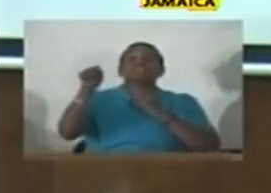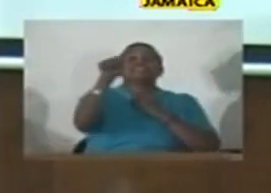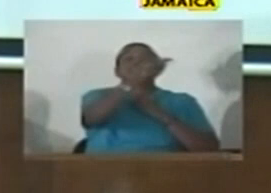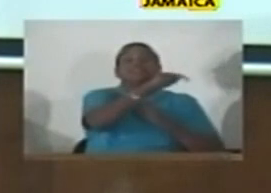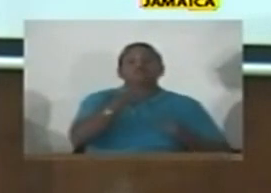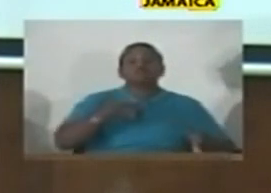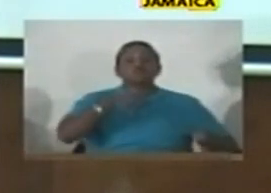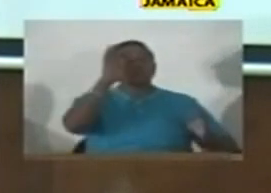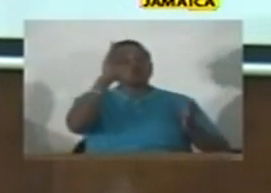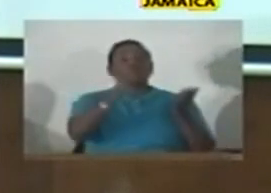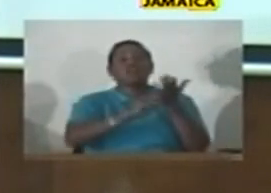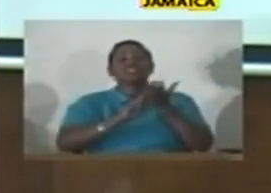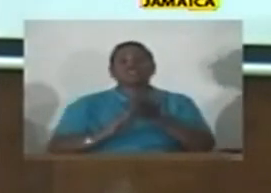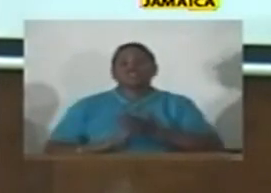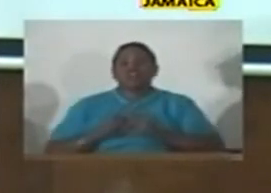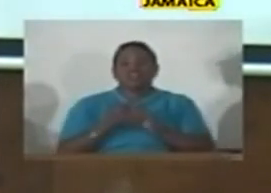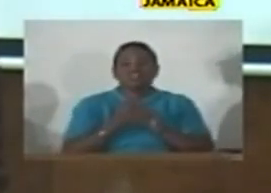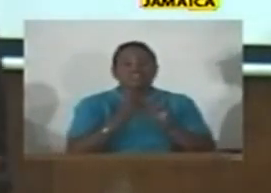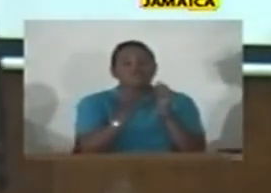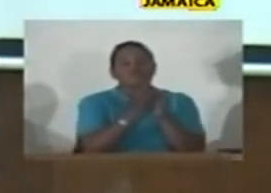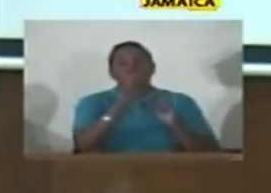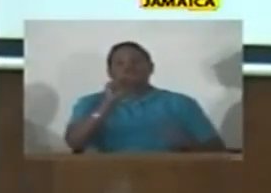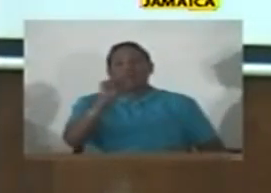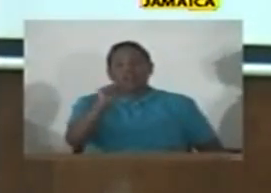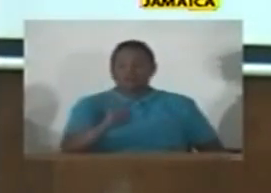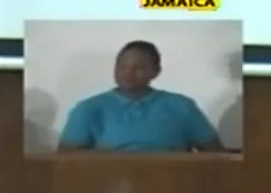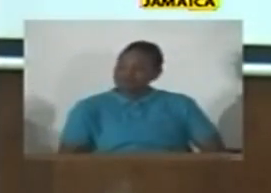be registered with RADA.